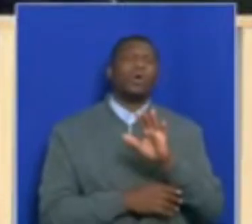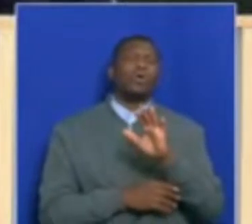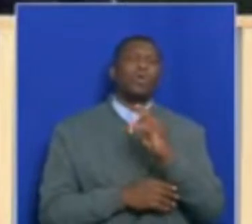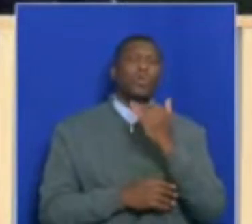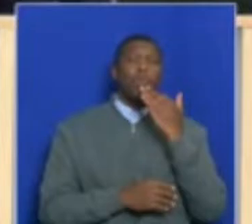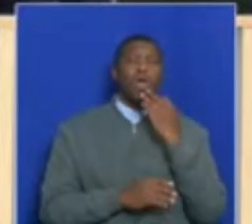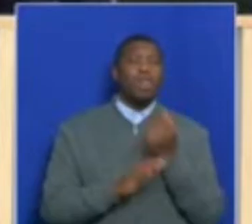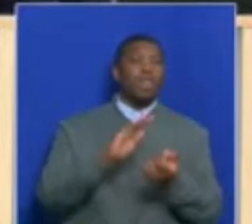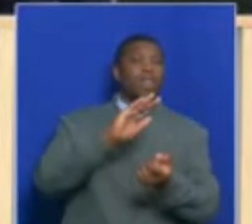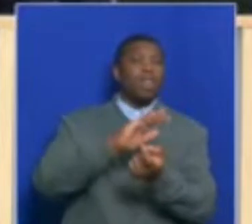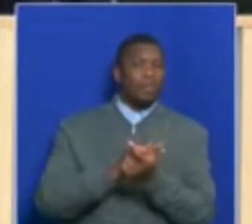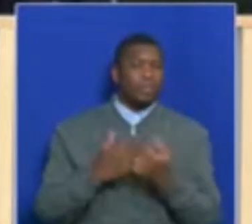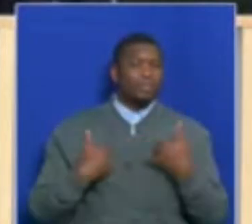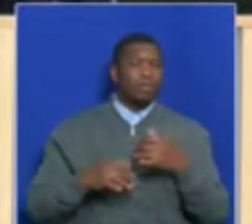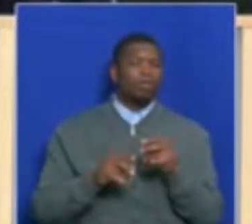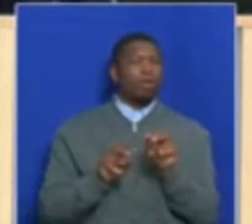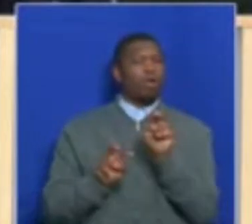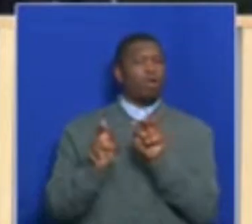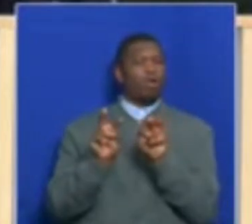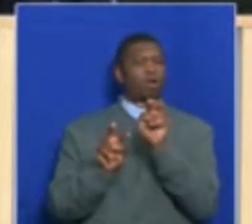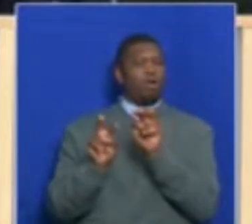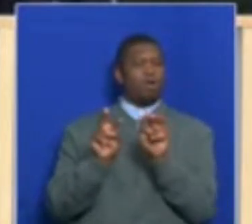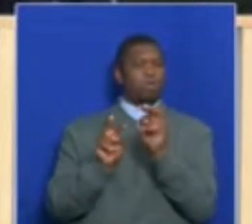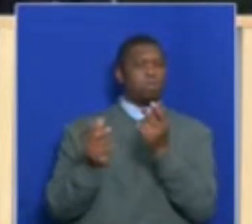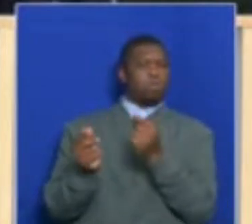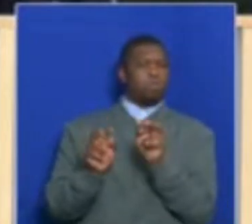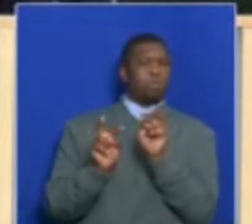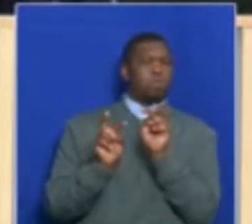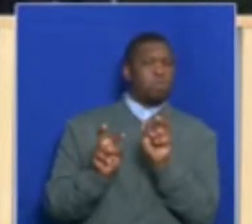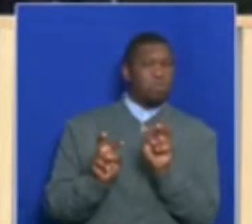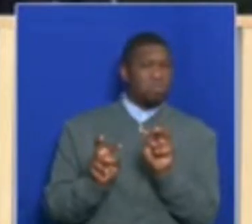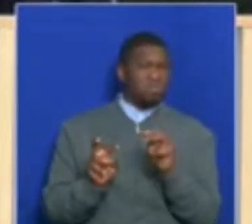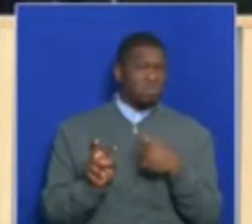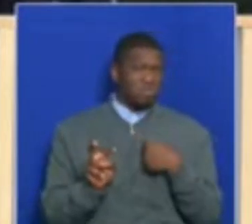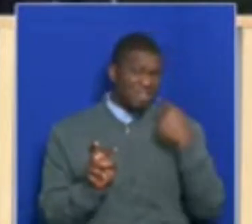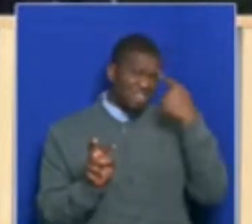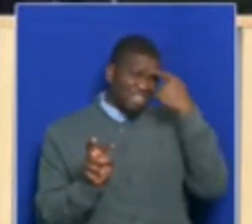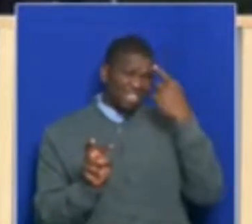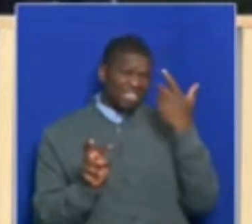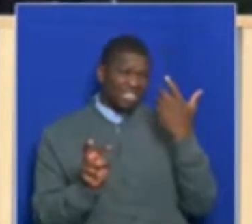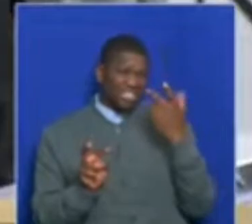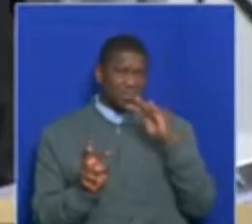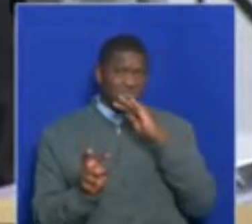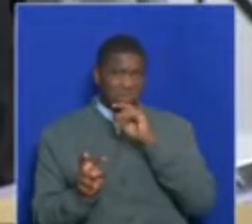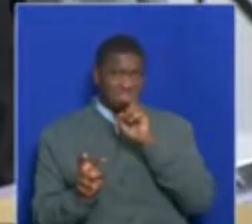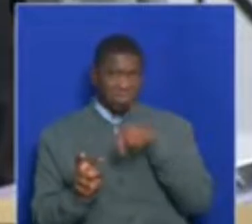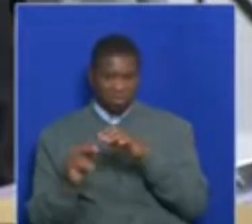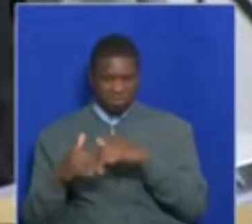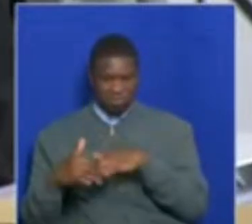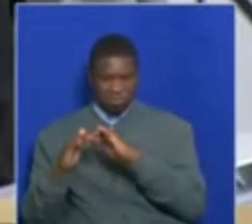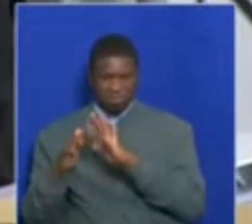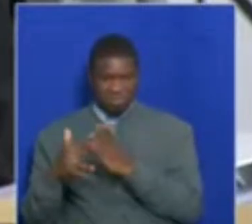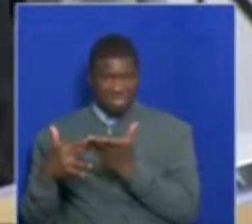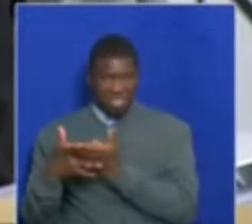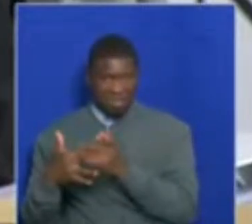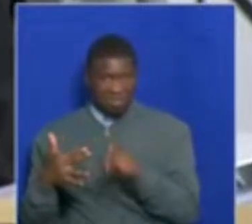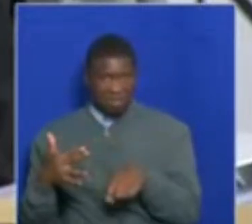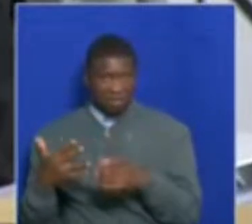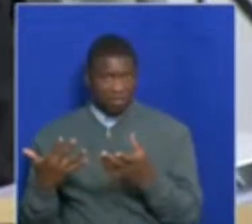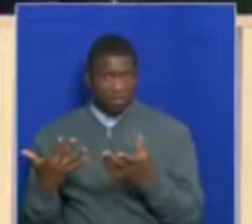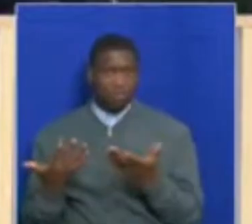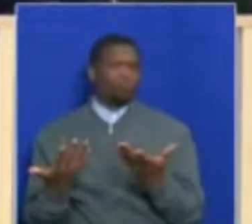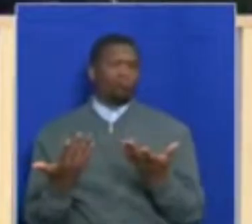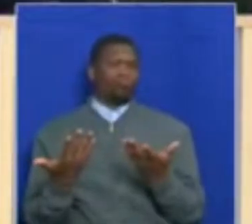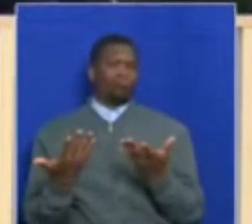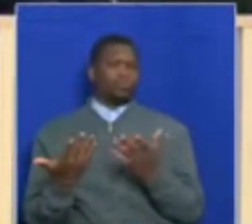surveillance, I would imagine you don't open a police case. You can open an inquiry, Commissioner. An